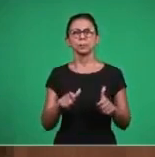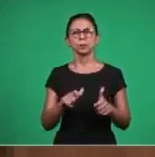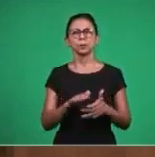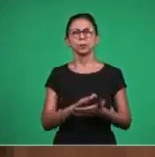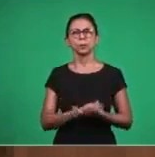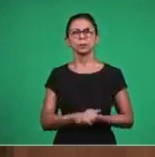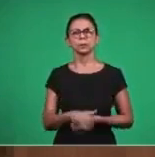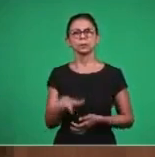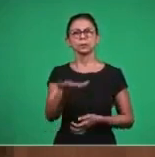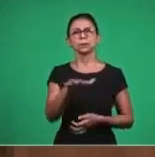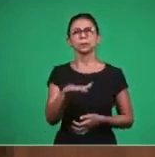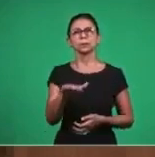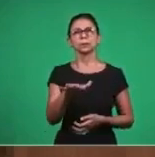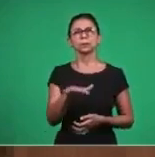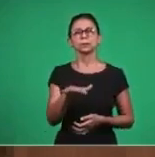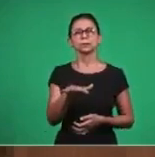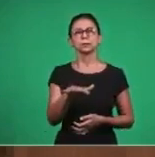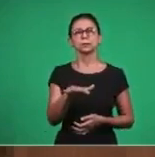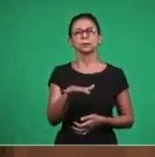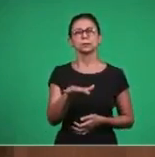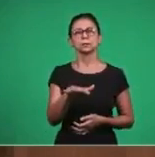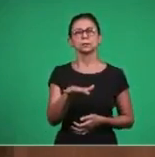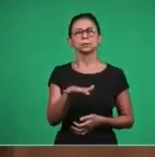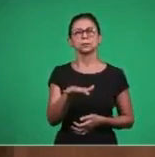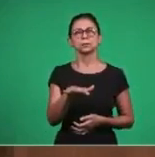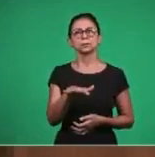He was from Santa Maria do Suaçuí,